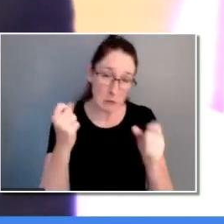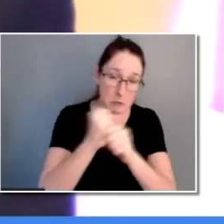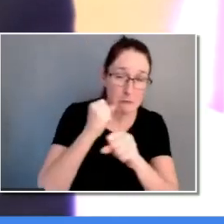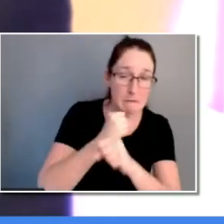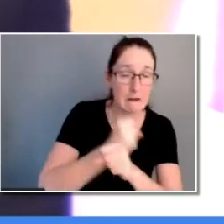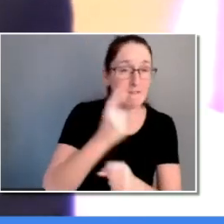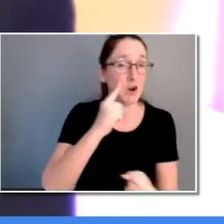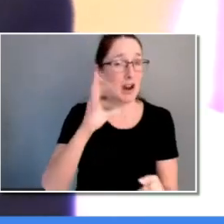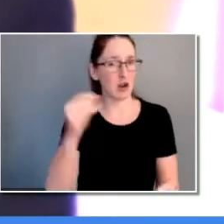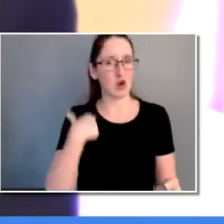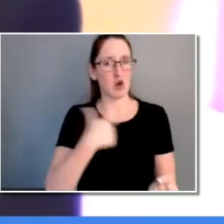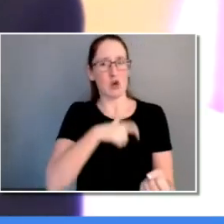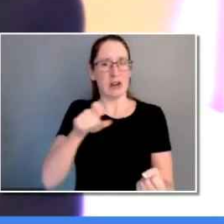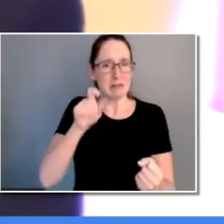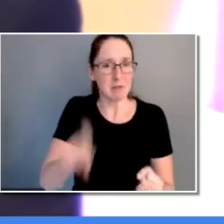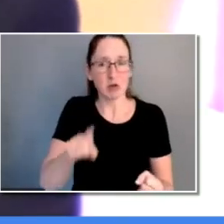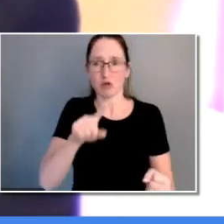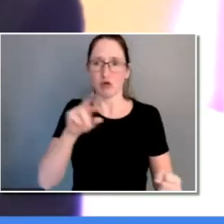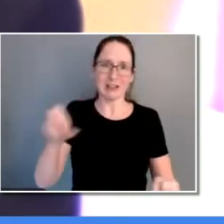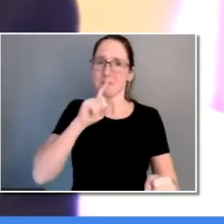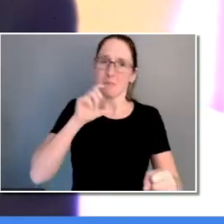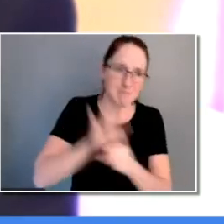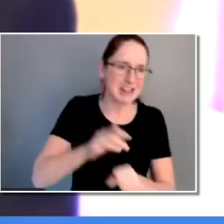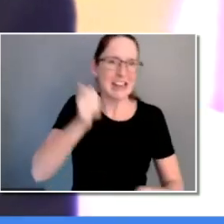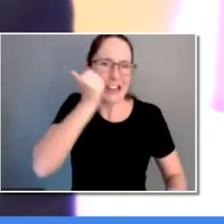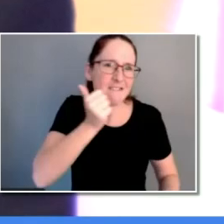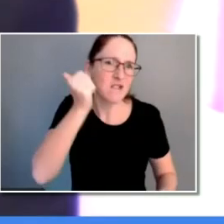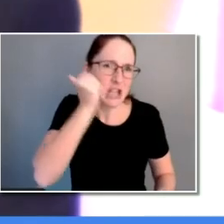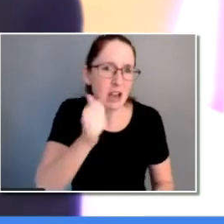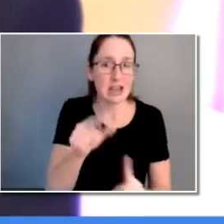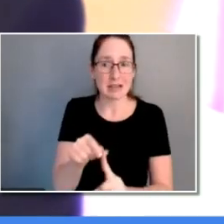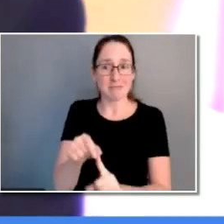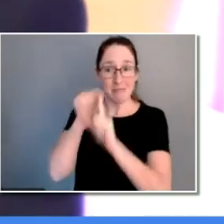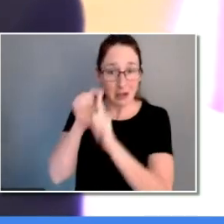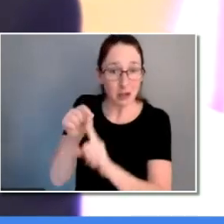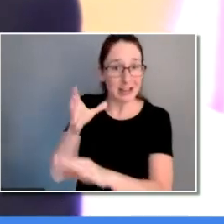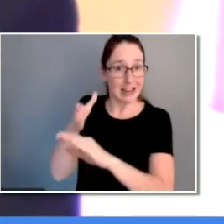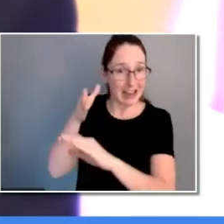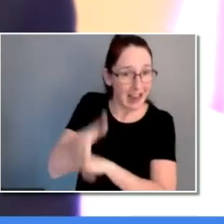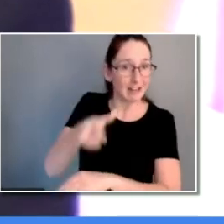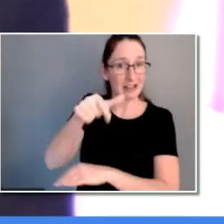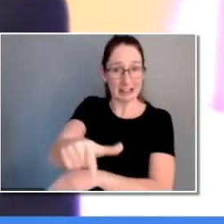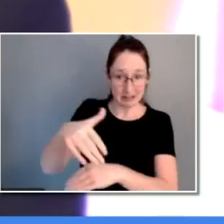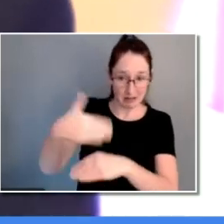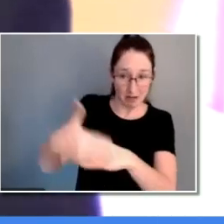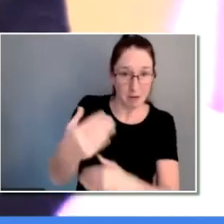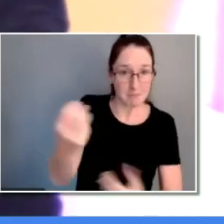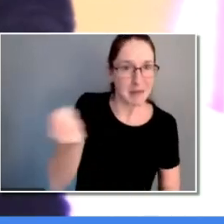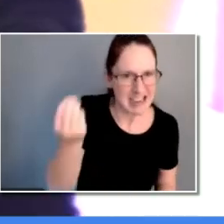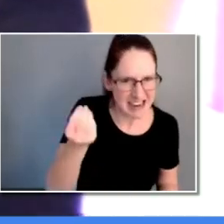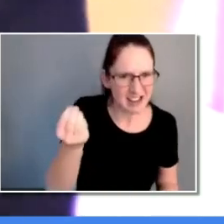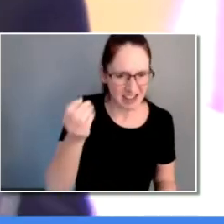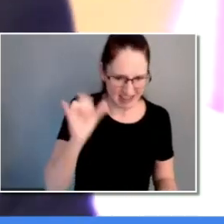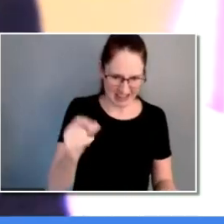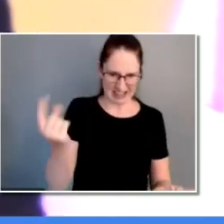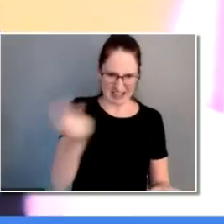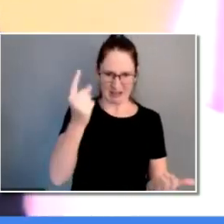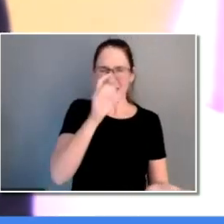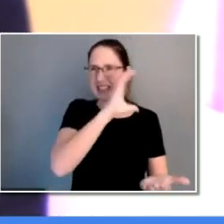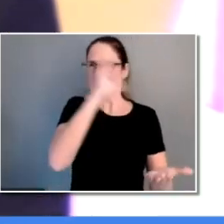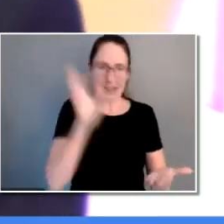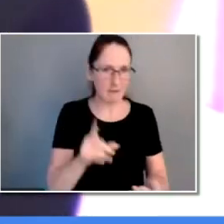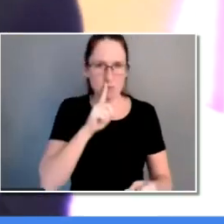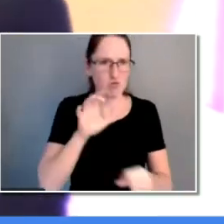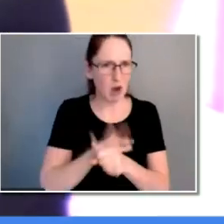that we must recommit to every day, especially after this coming Monday, is something that was never